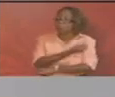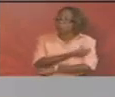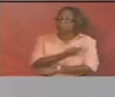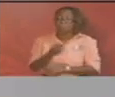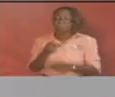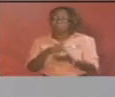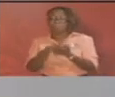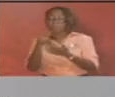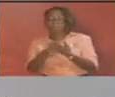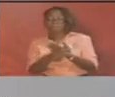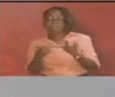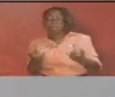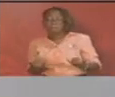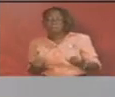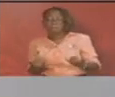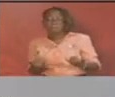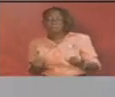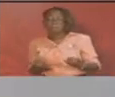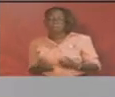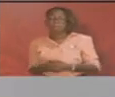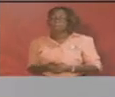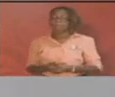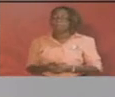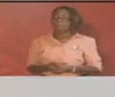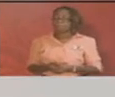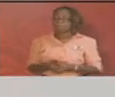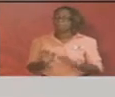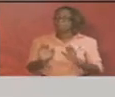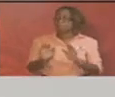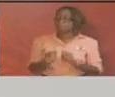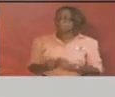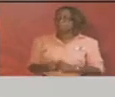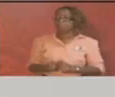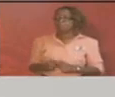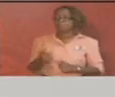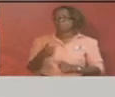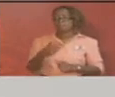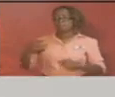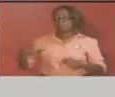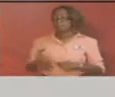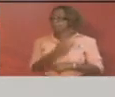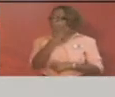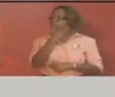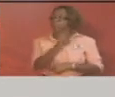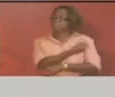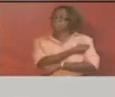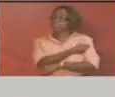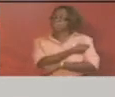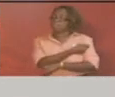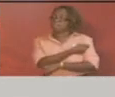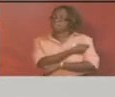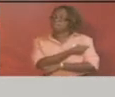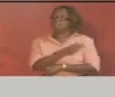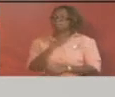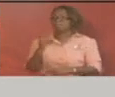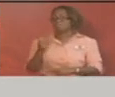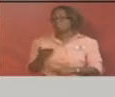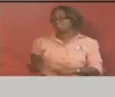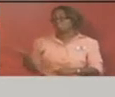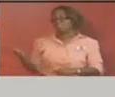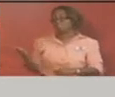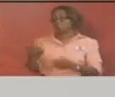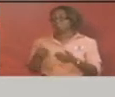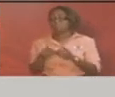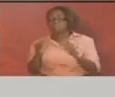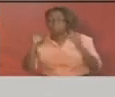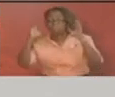Okay, so launching a vaccine campaign is one thing. We can have all systems ready, meaning you have the health facilities ready, you have the vaccines